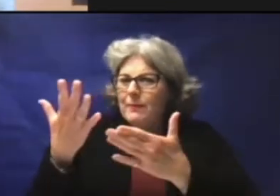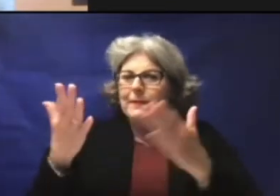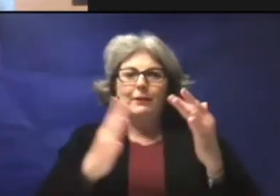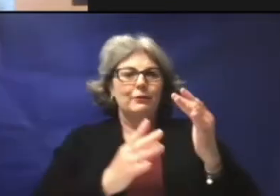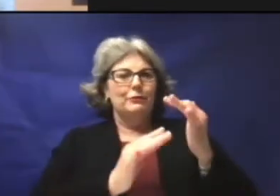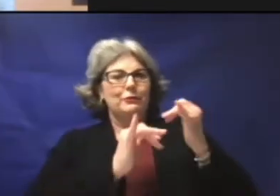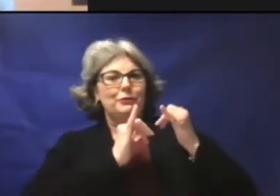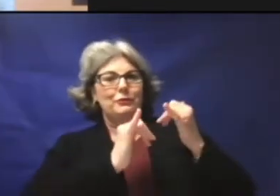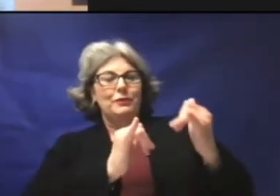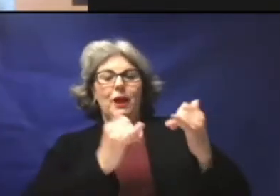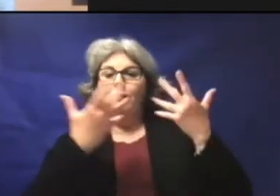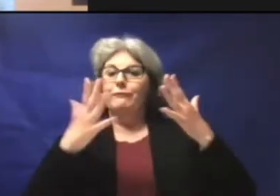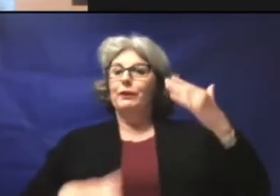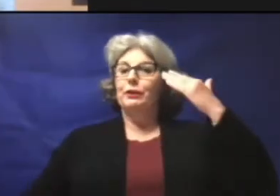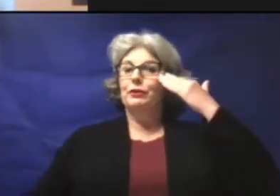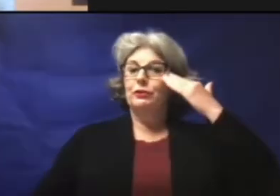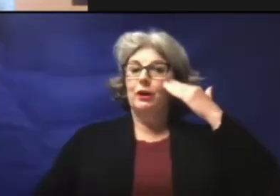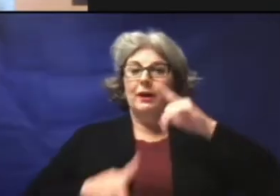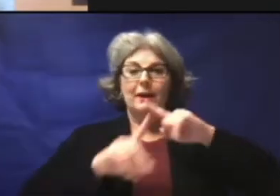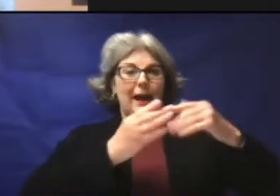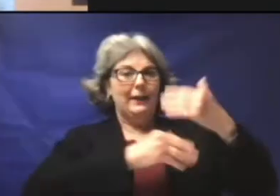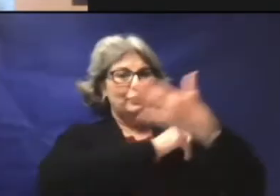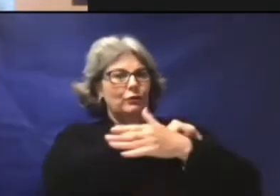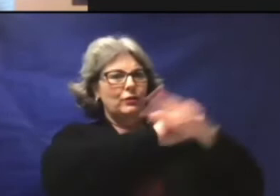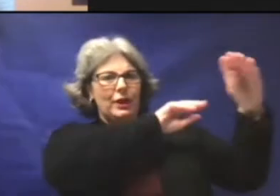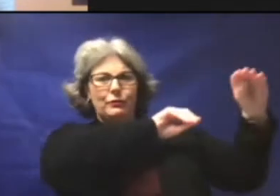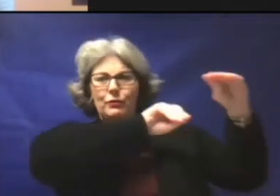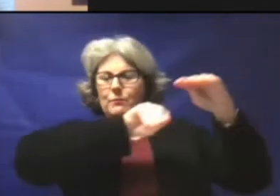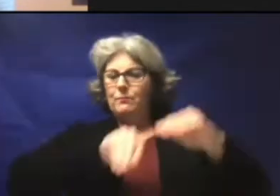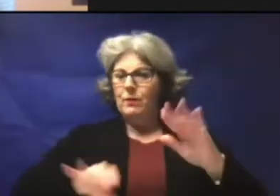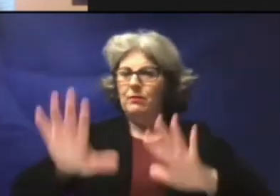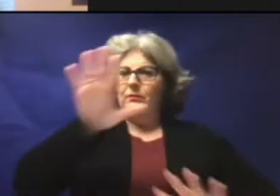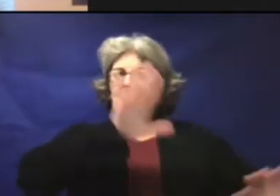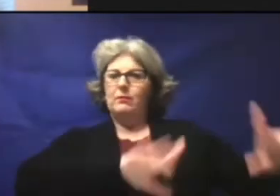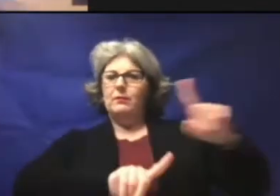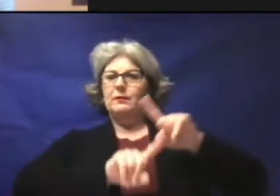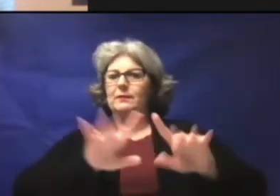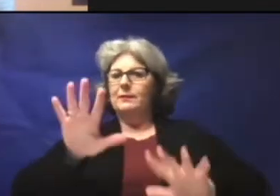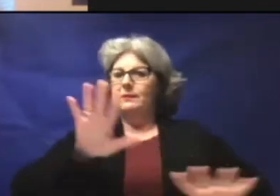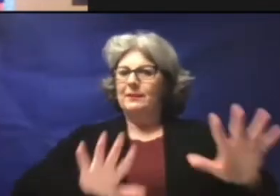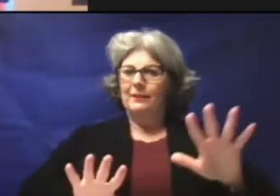think that they should know. But when you come from a new country and things are done differently,